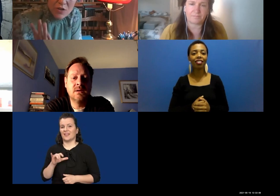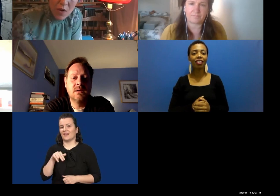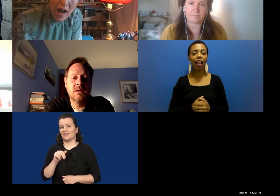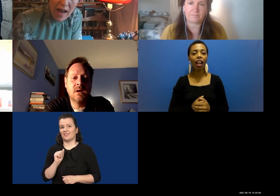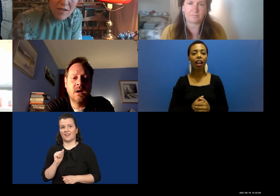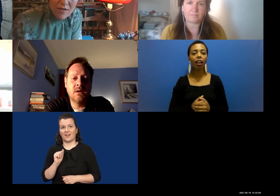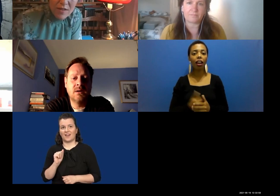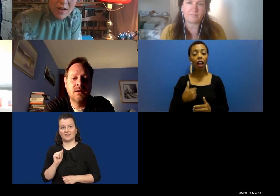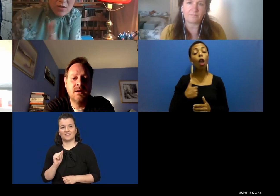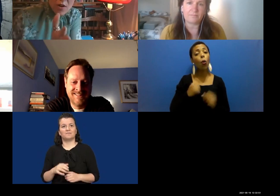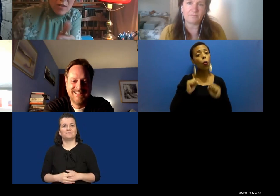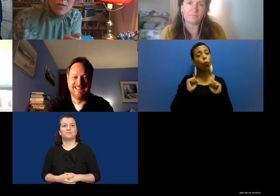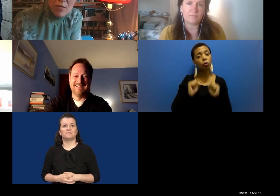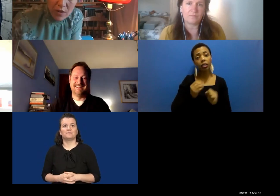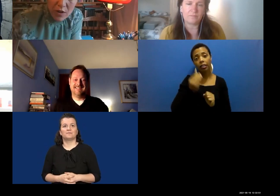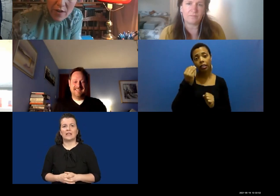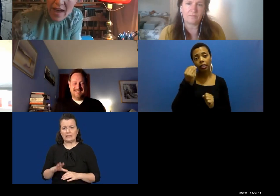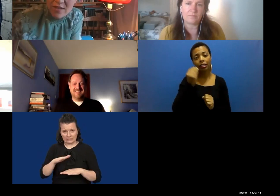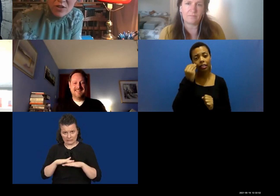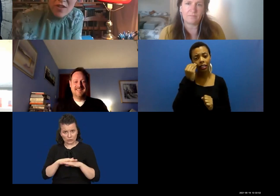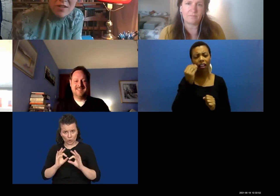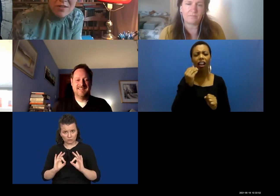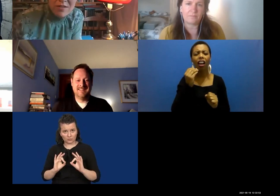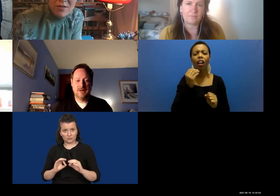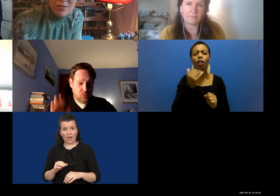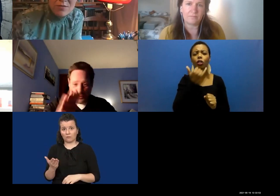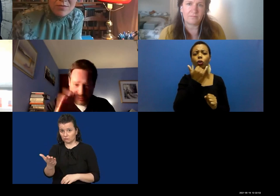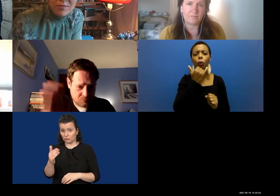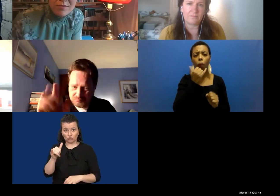I can try. Oh, sorry. Yeah. You go ahead, Jonathan.